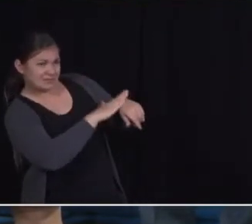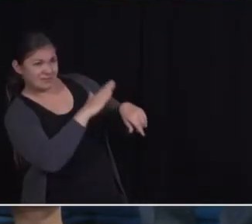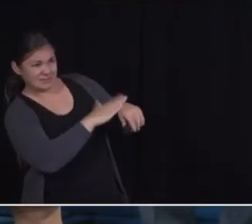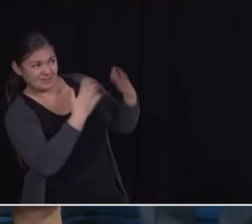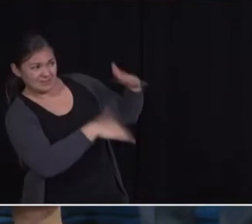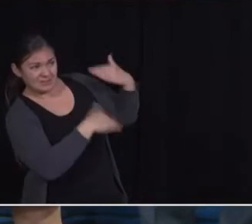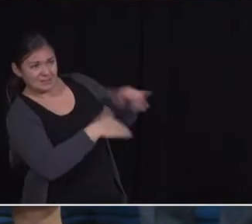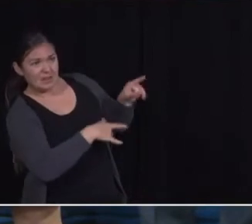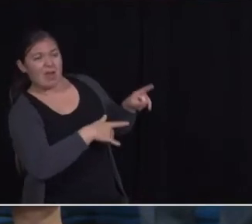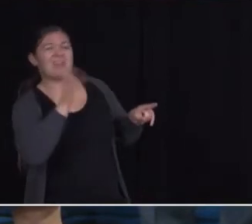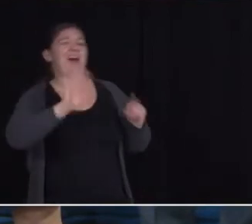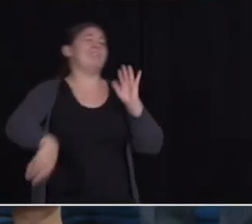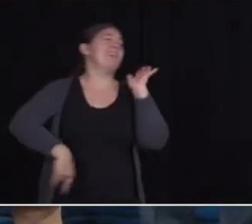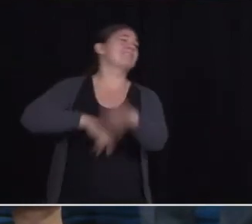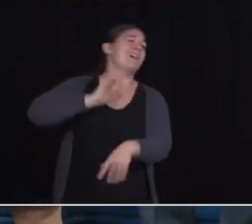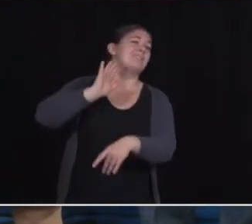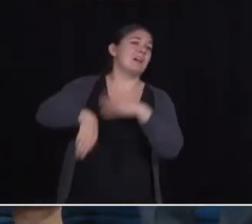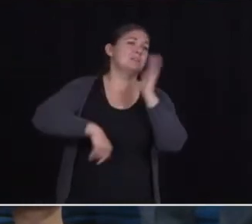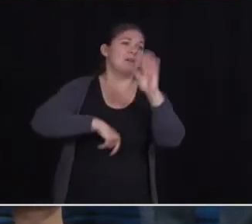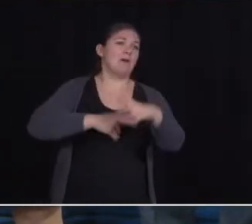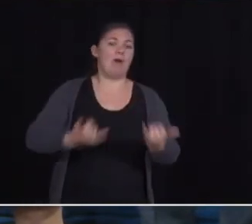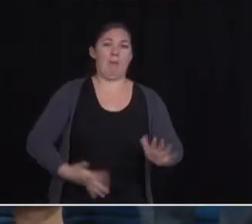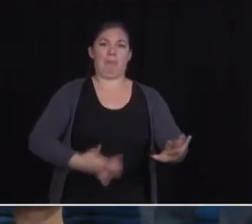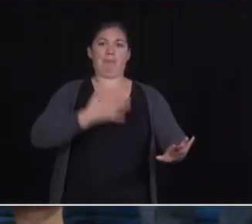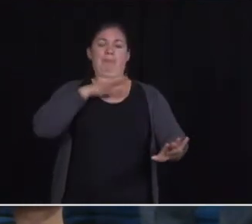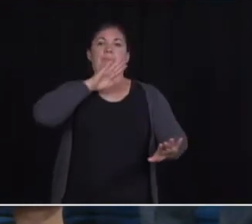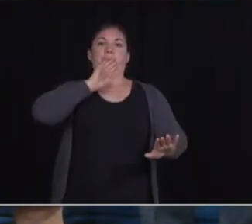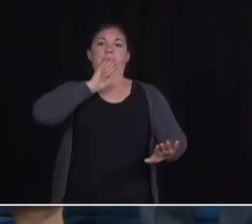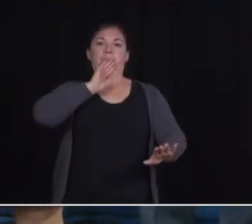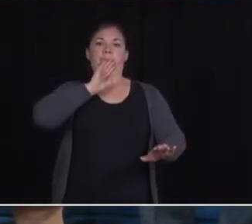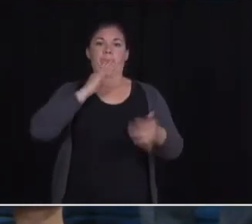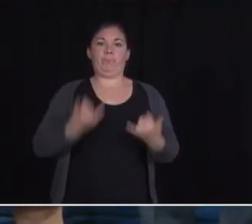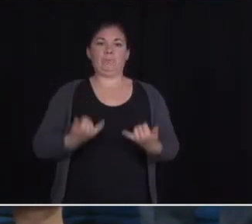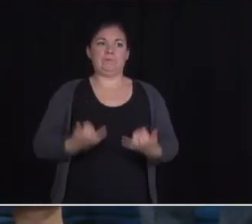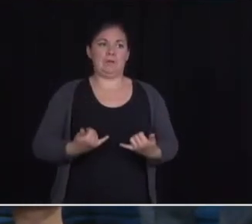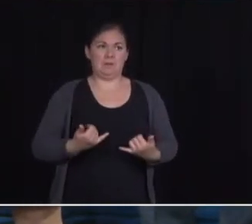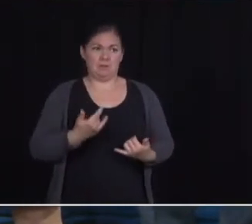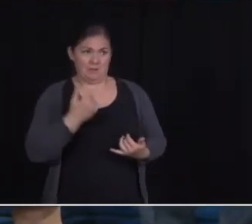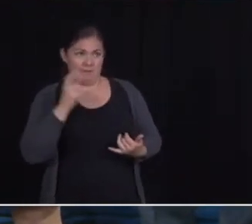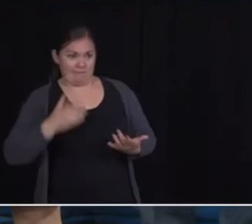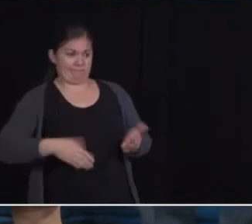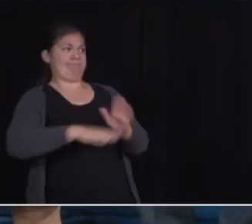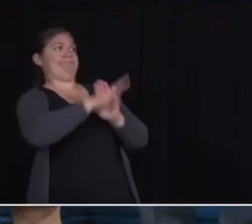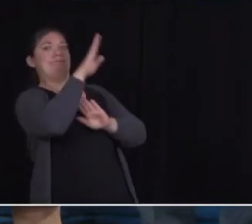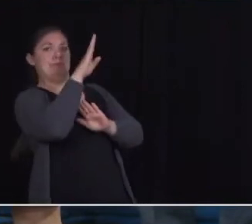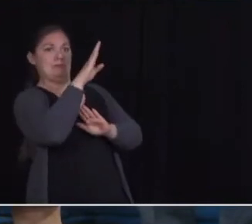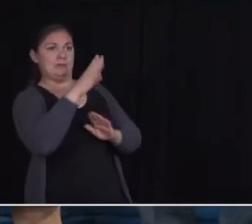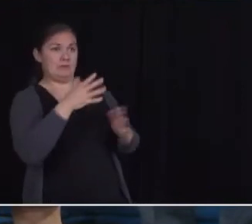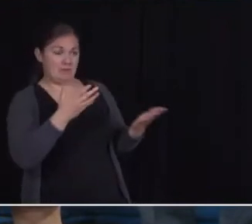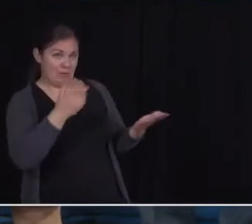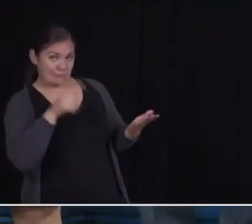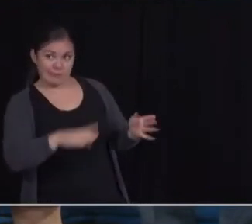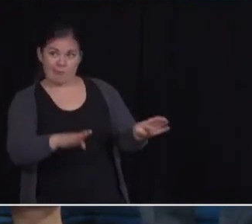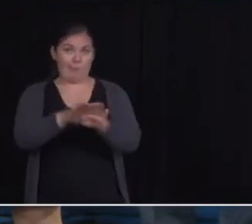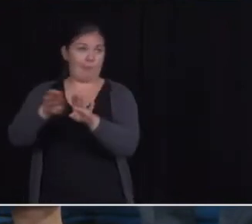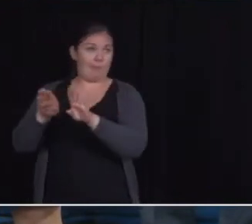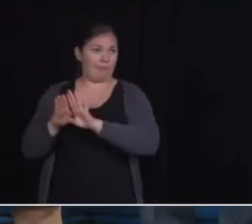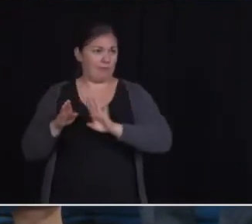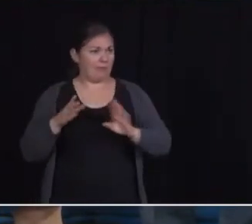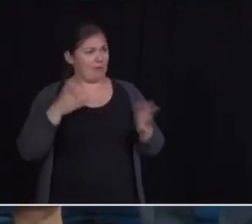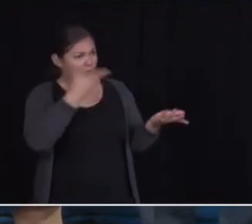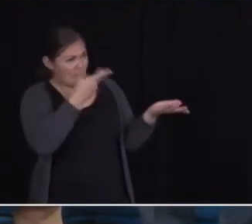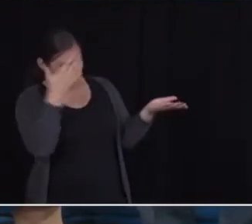be done, and then all of a sudden you're caught off guard by these trends that other people seem to see coming. Well,